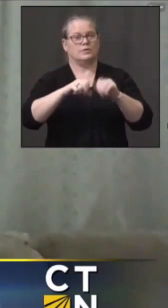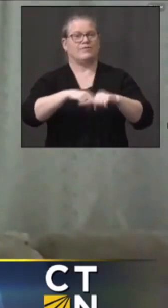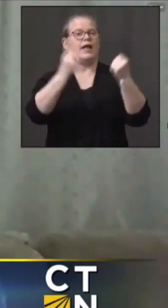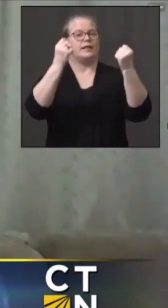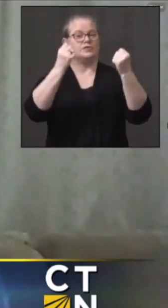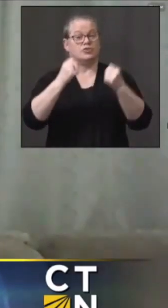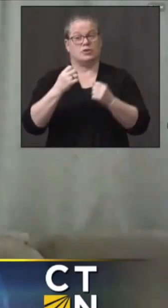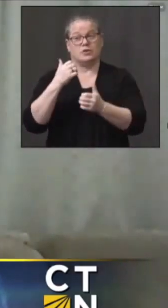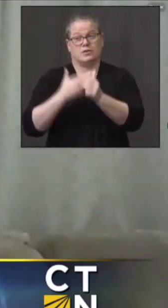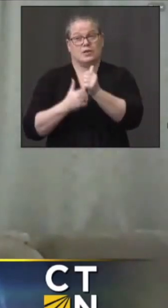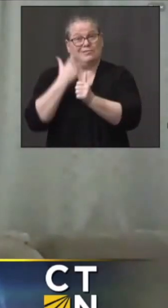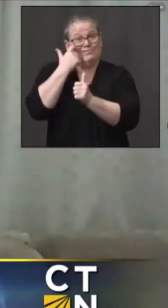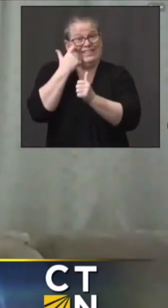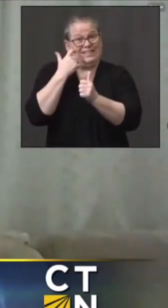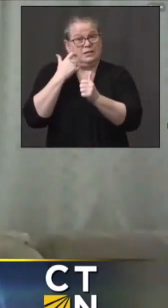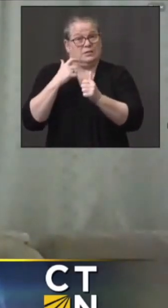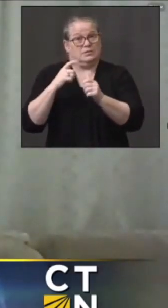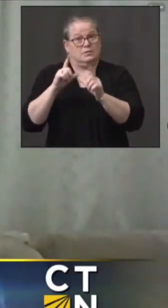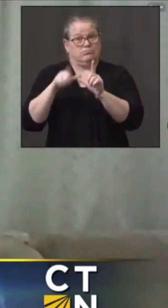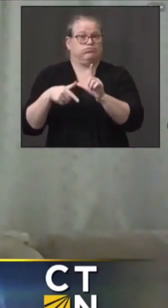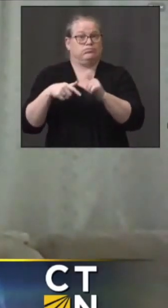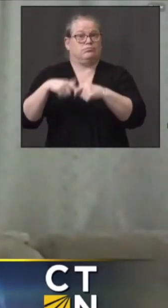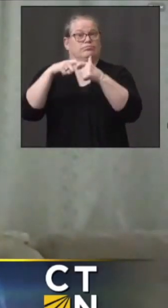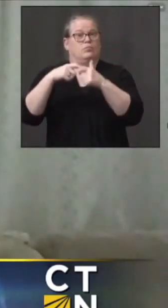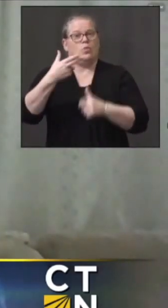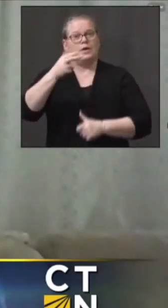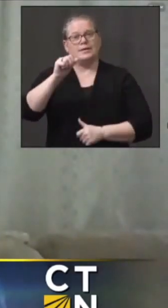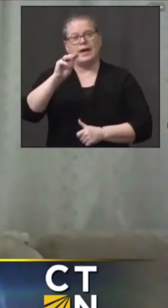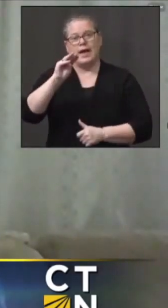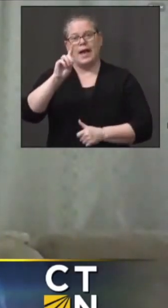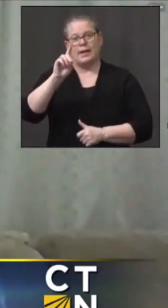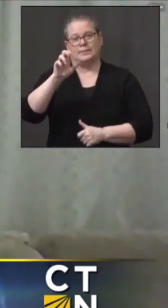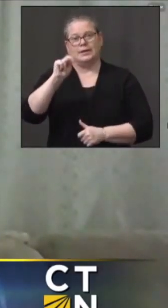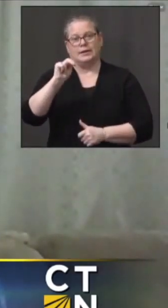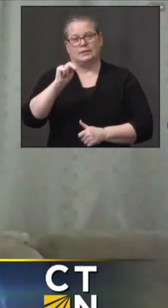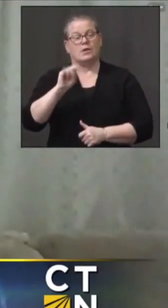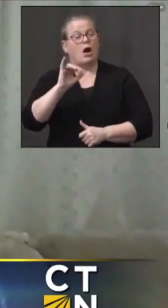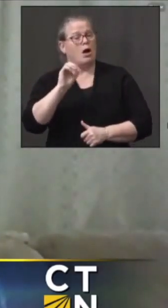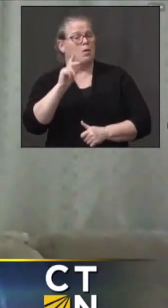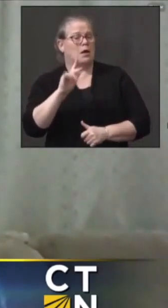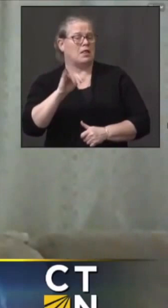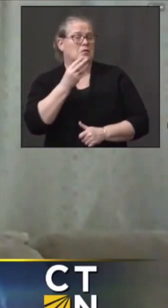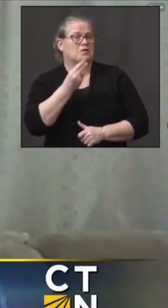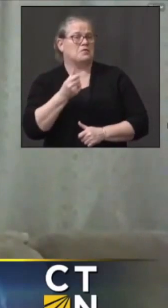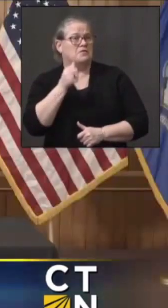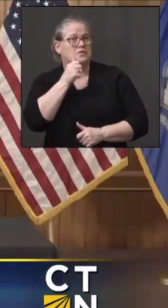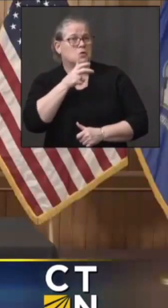Hamden. Okay, that from a few days ago. Okay. All right, thank you all.